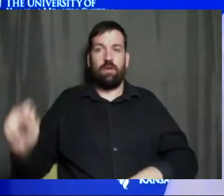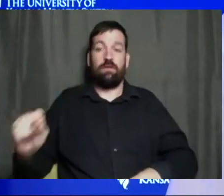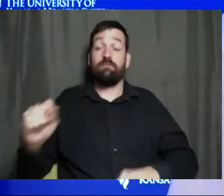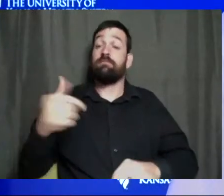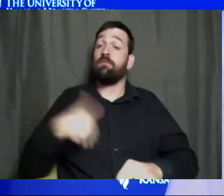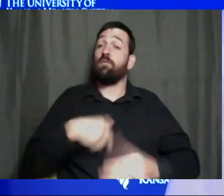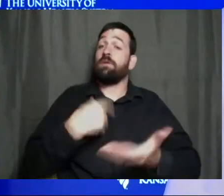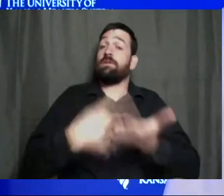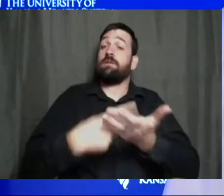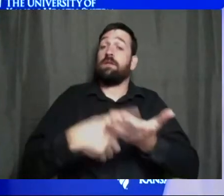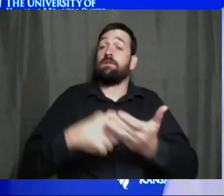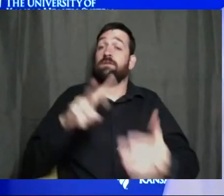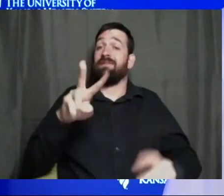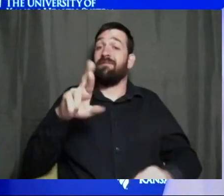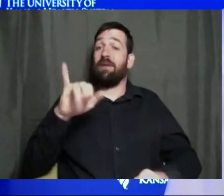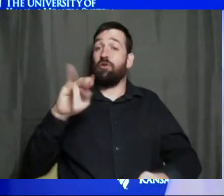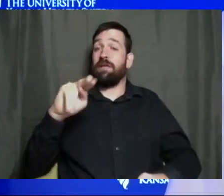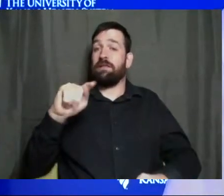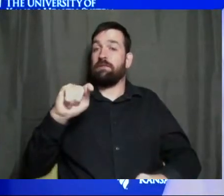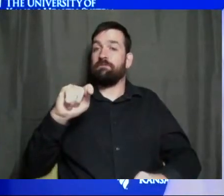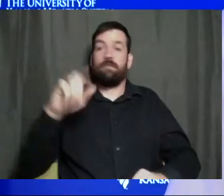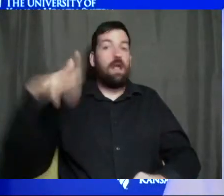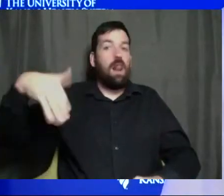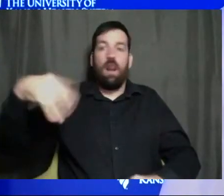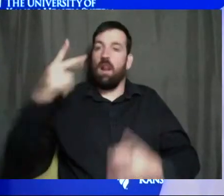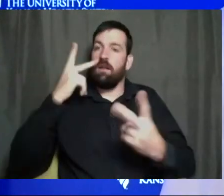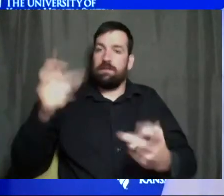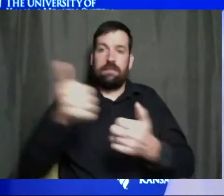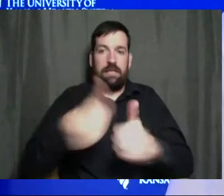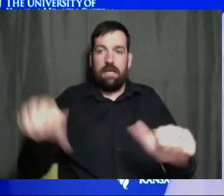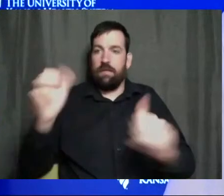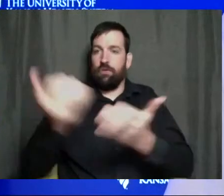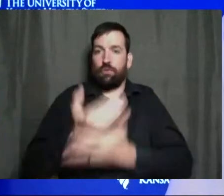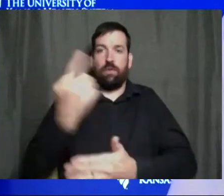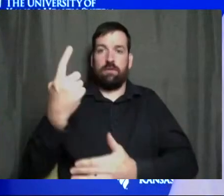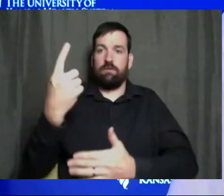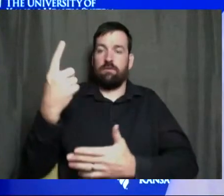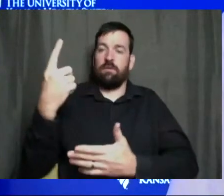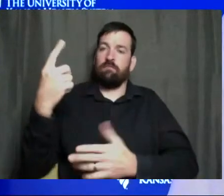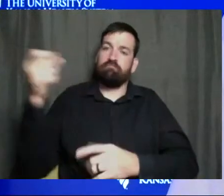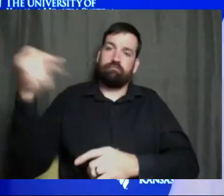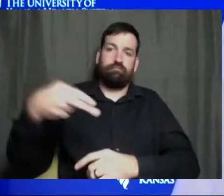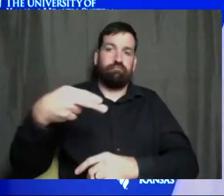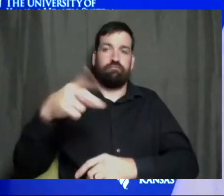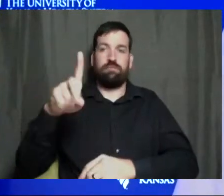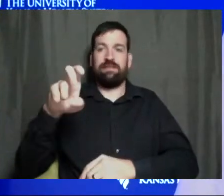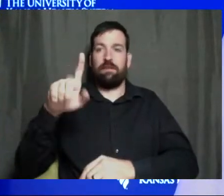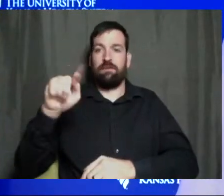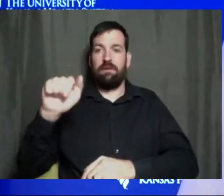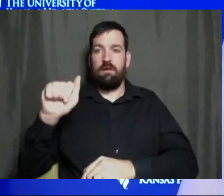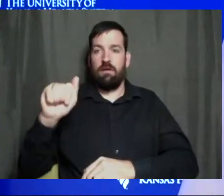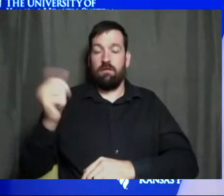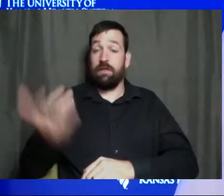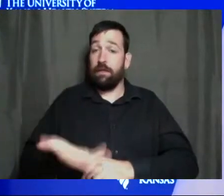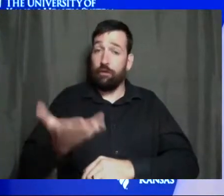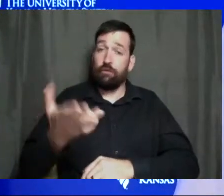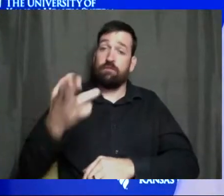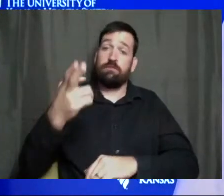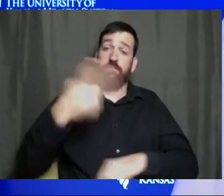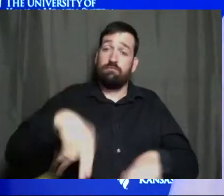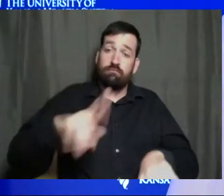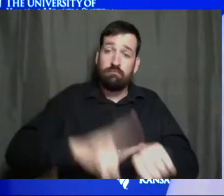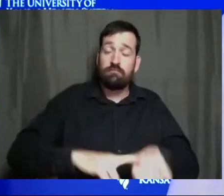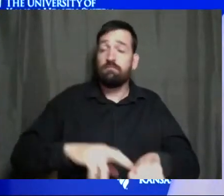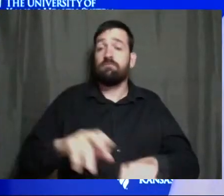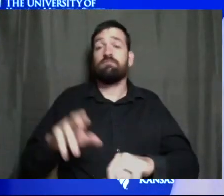we haven't seen any other variant at this point that is out-competing Delta here locally, in our nation, or around the world. But we